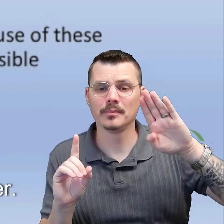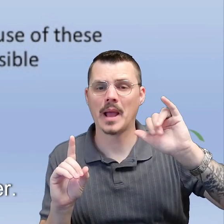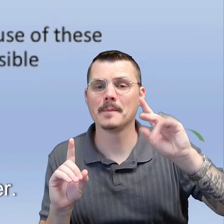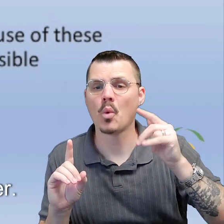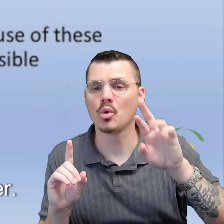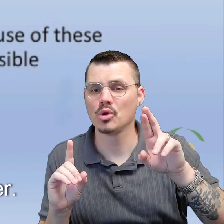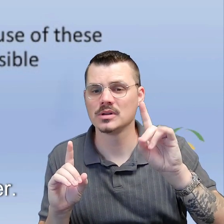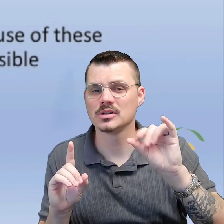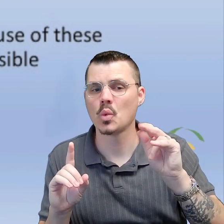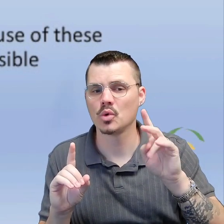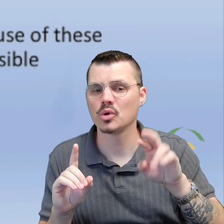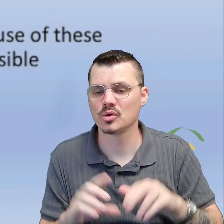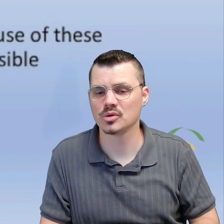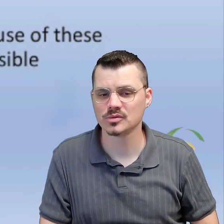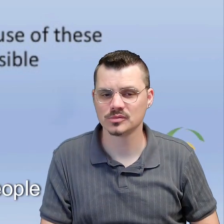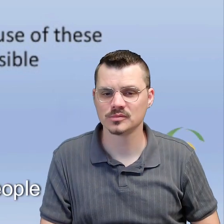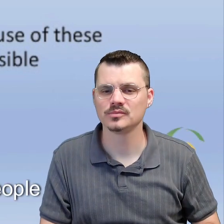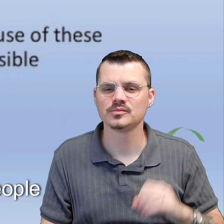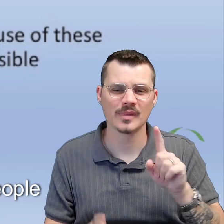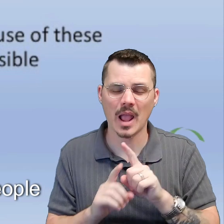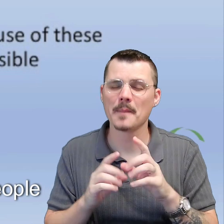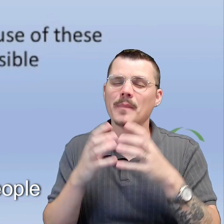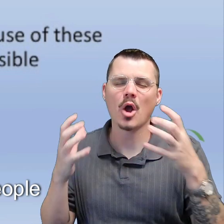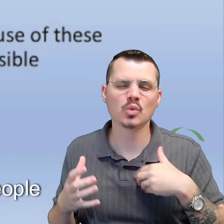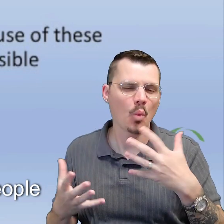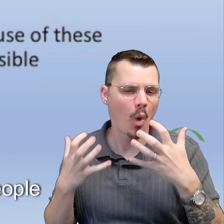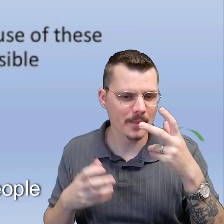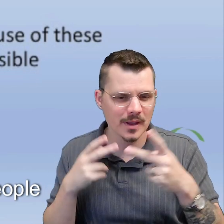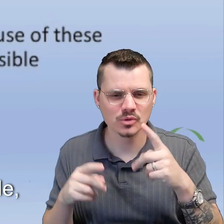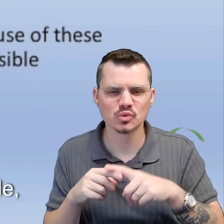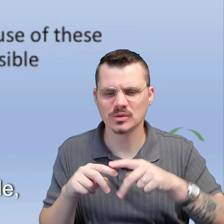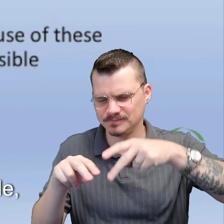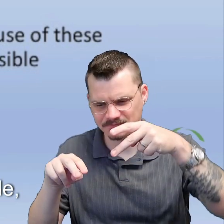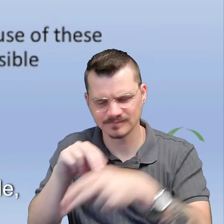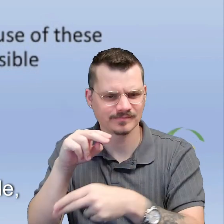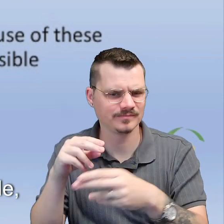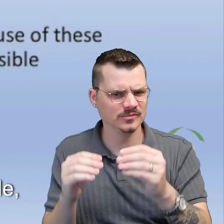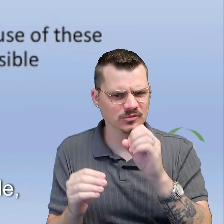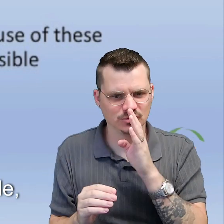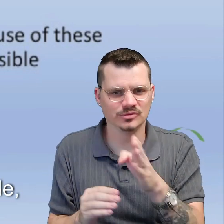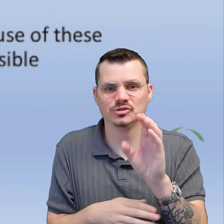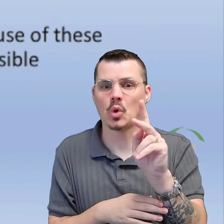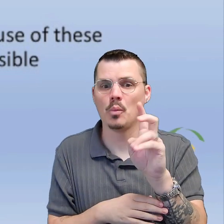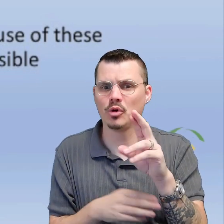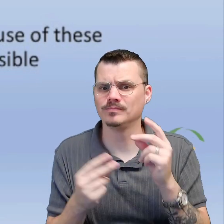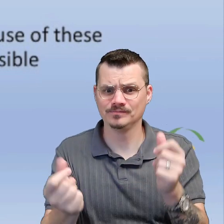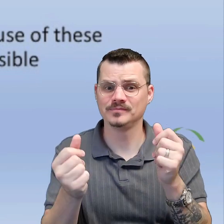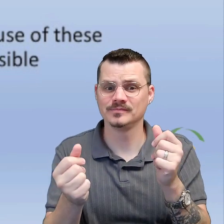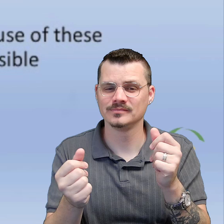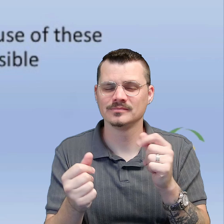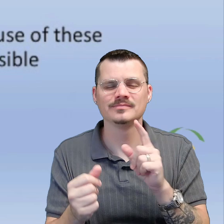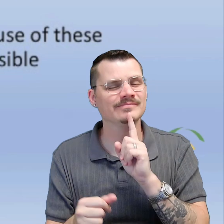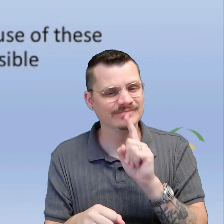of bipolar disorder. So as much as we really like to get people clean and sober as quick as possible,